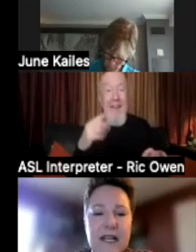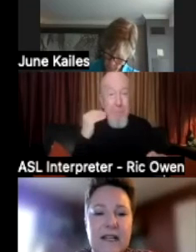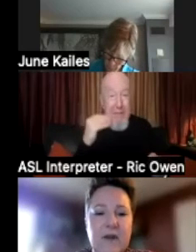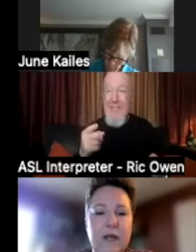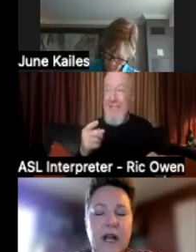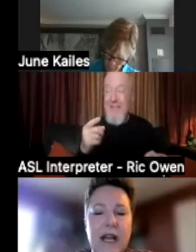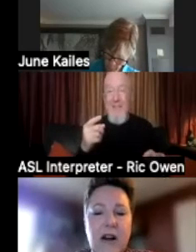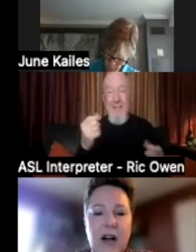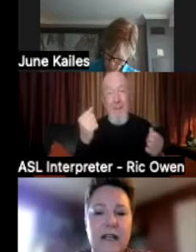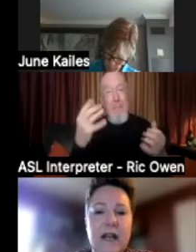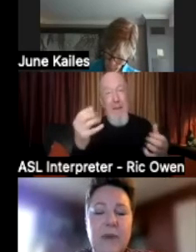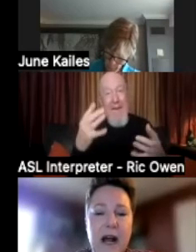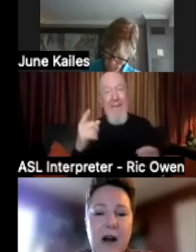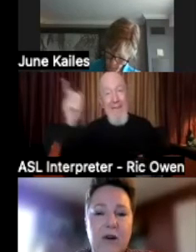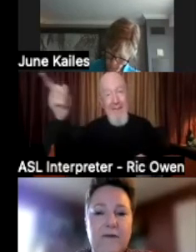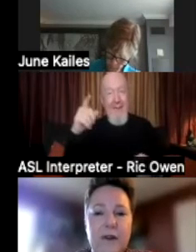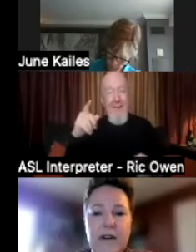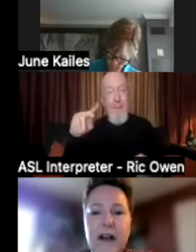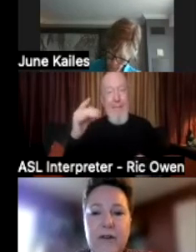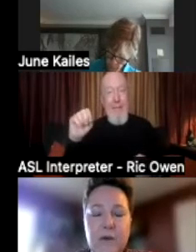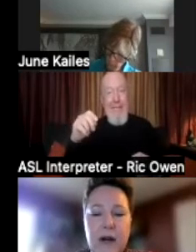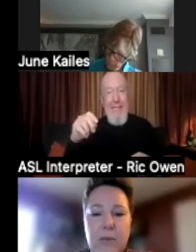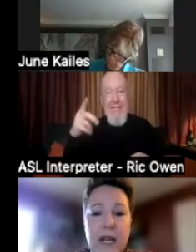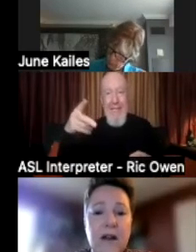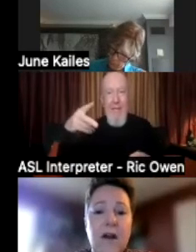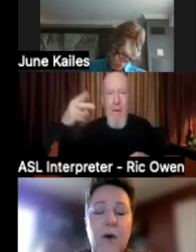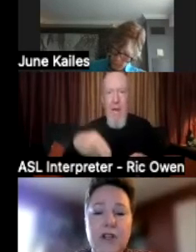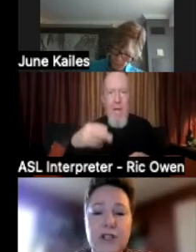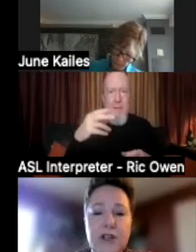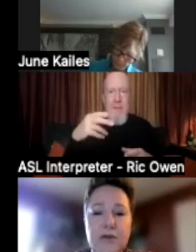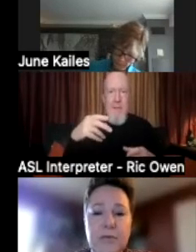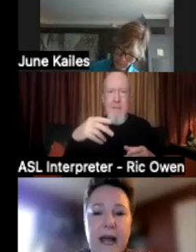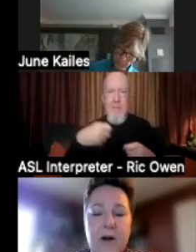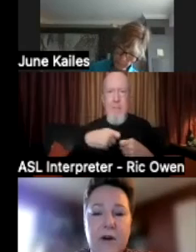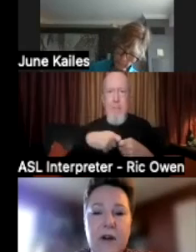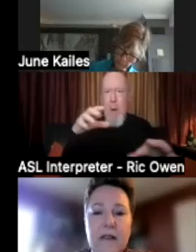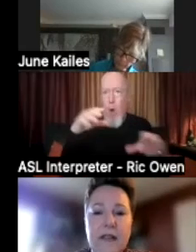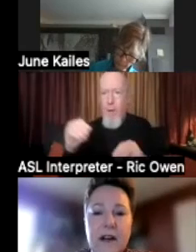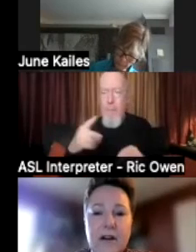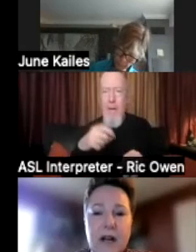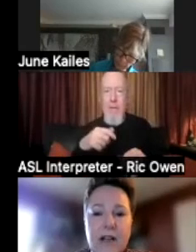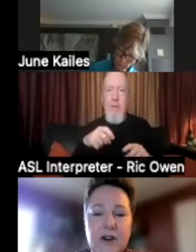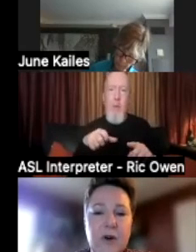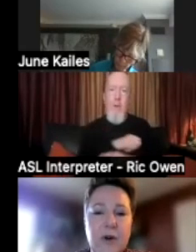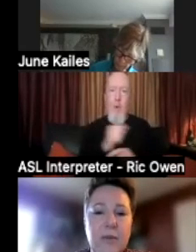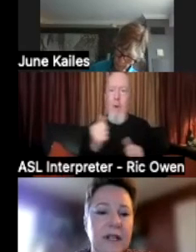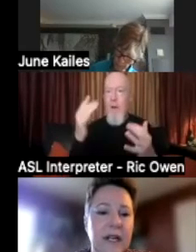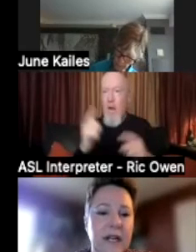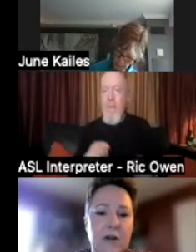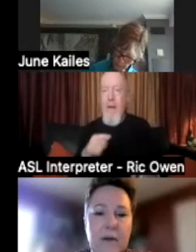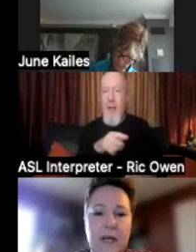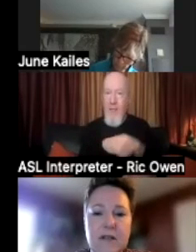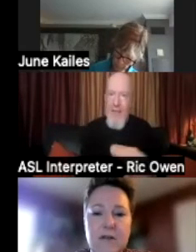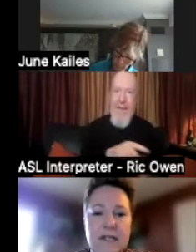a need that they rely on power for their health and well-being, or to power their durable